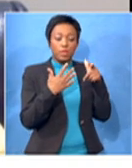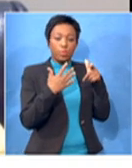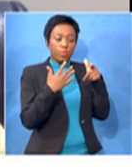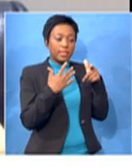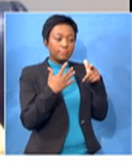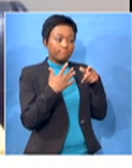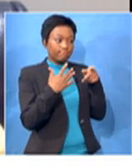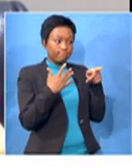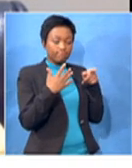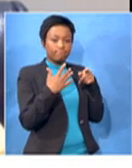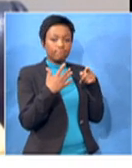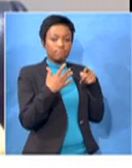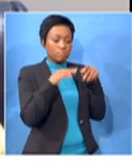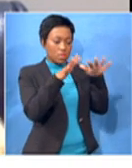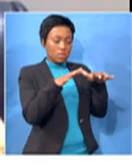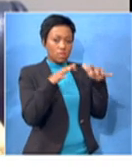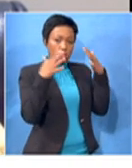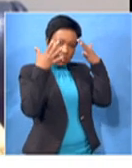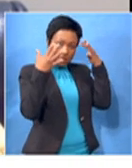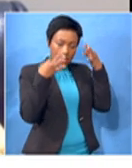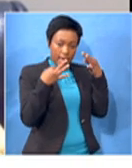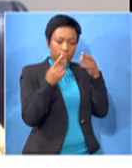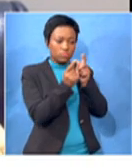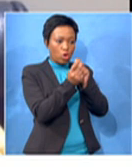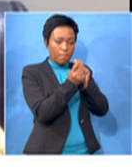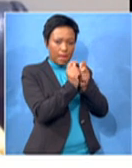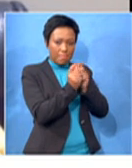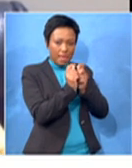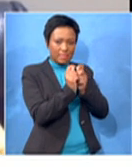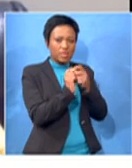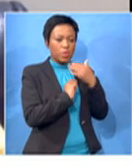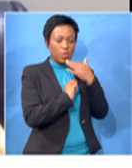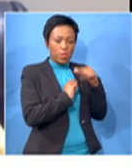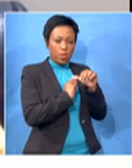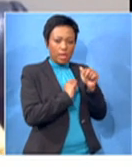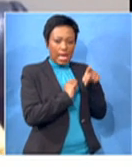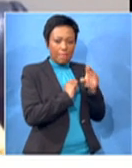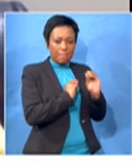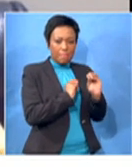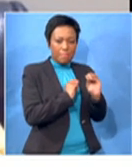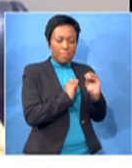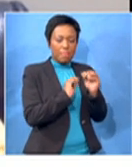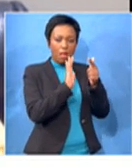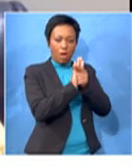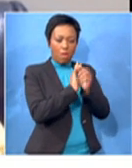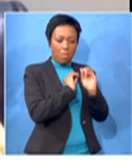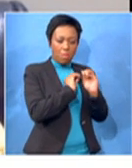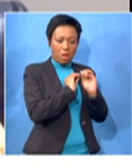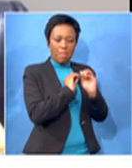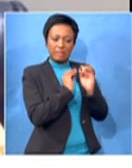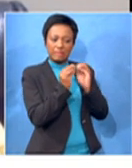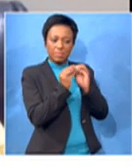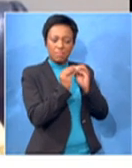amend legislation, is because we have found that there's a vacuum or a lacuna in the law. So if you look at the Domestic